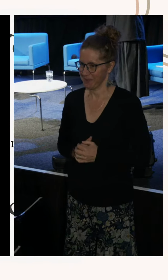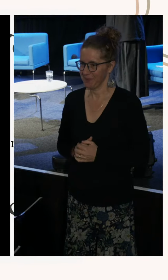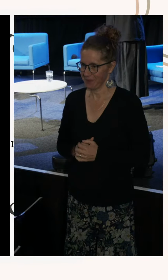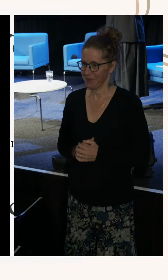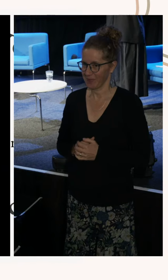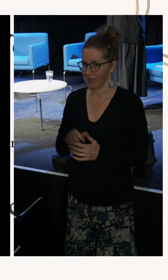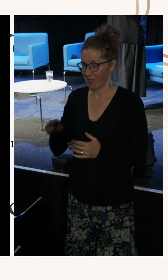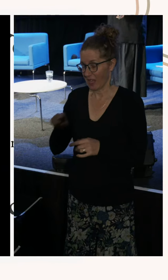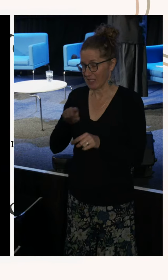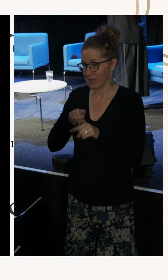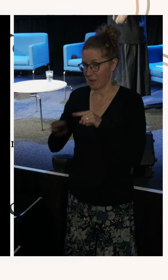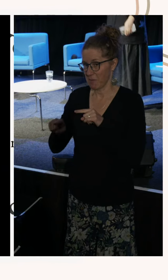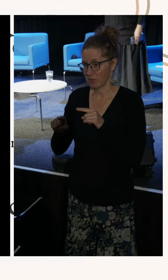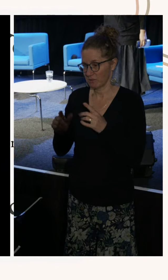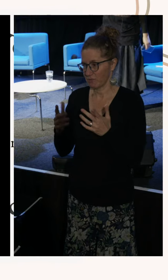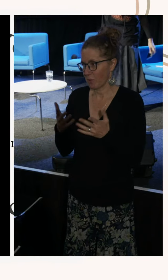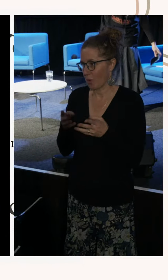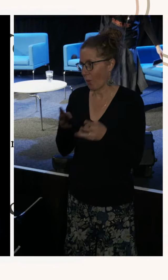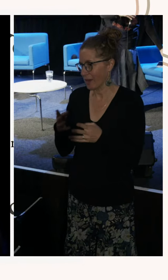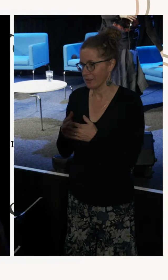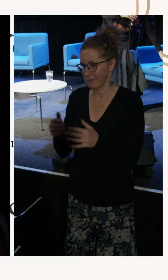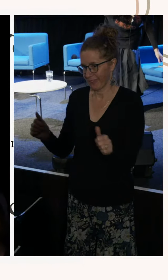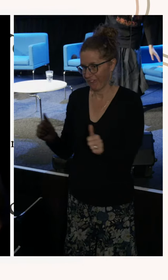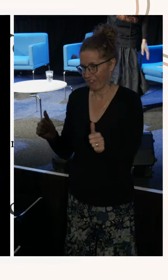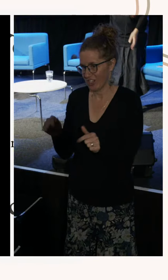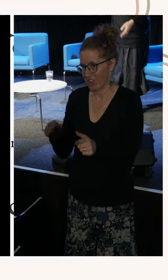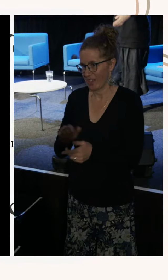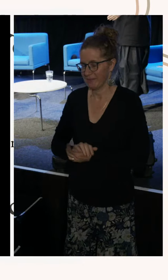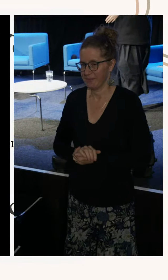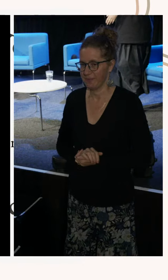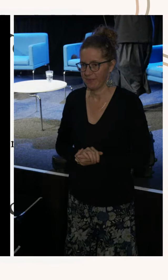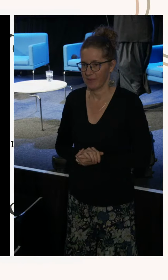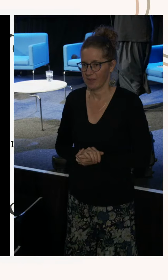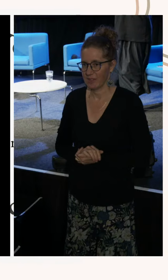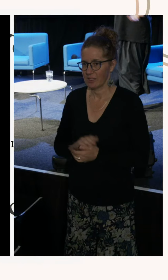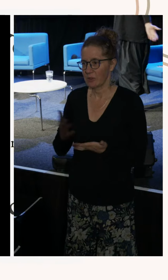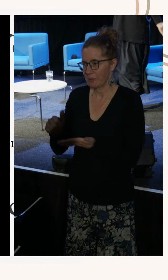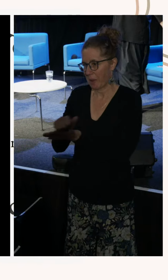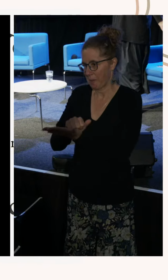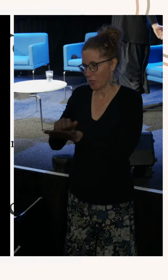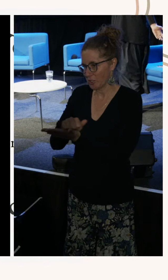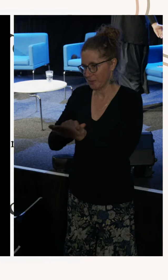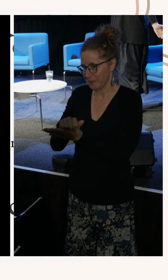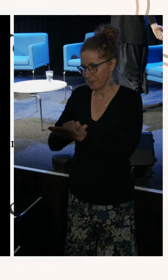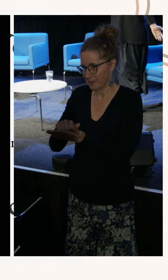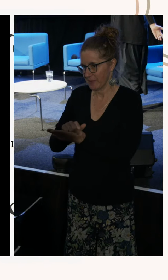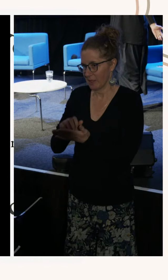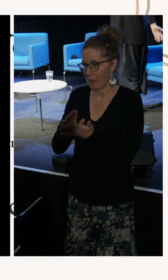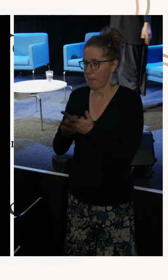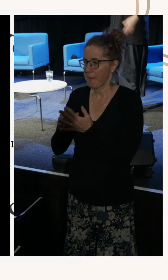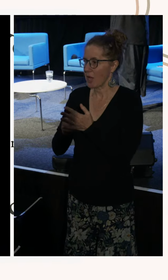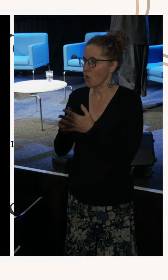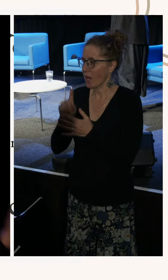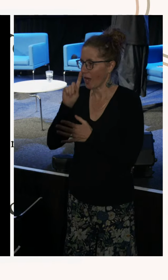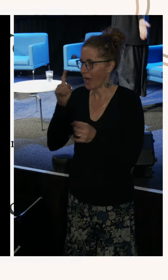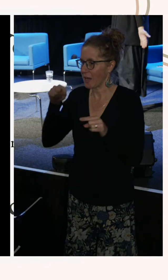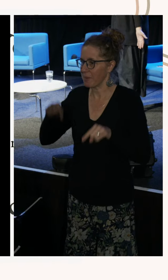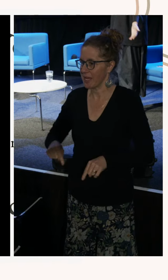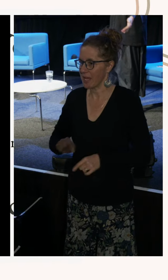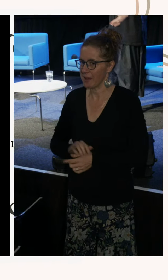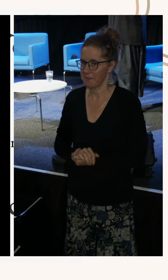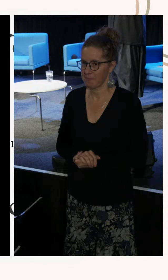the most appropriate way. So apologies that Nayuka couldn't be here, but